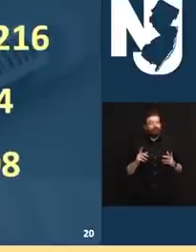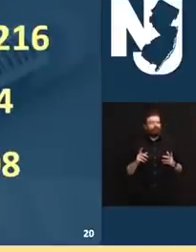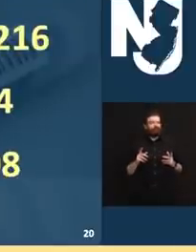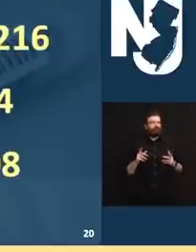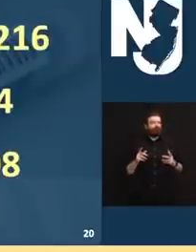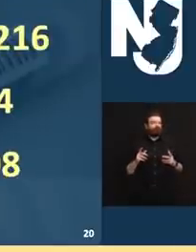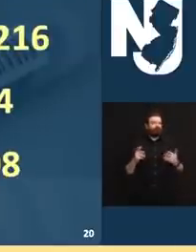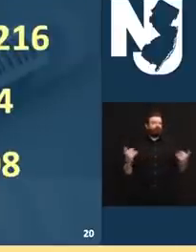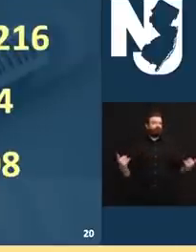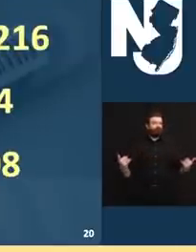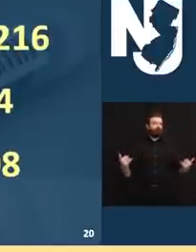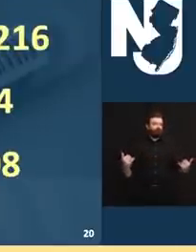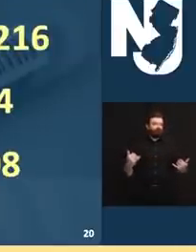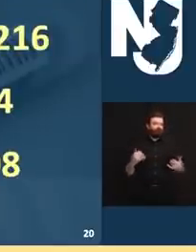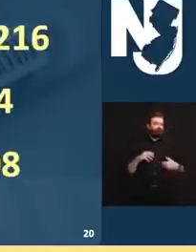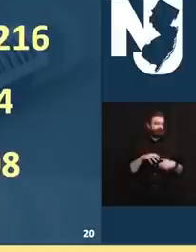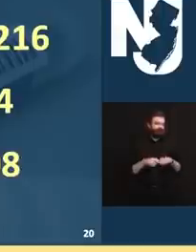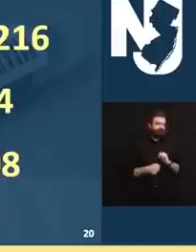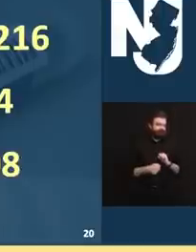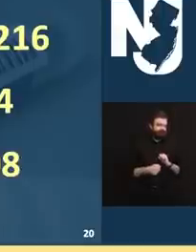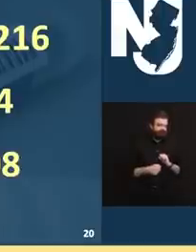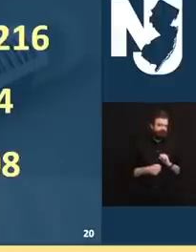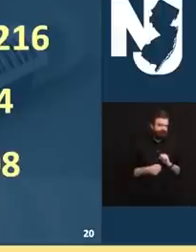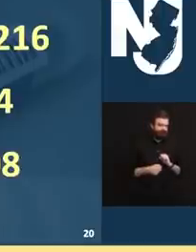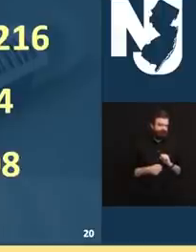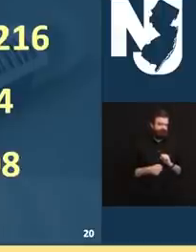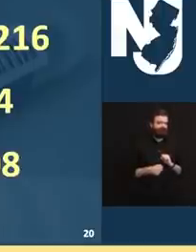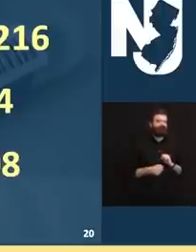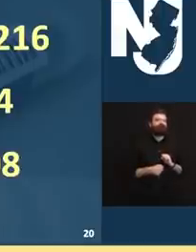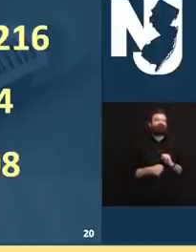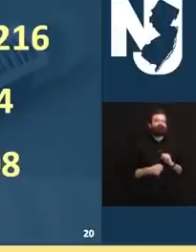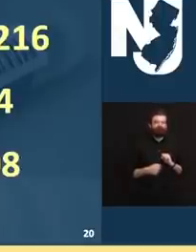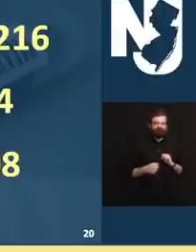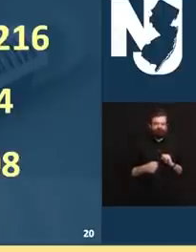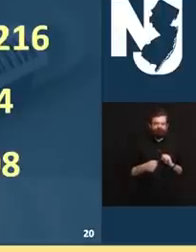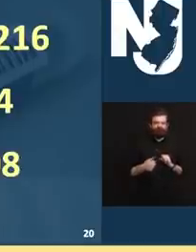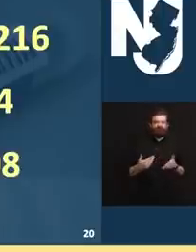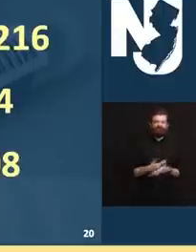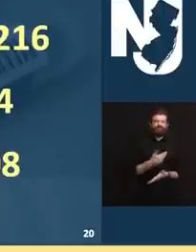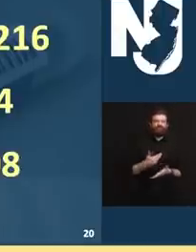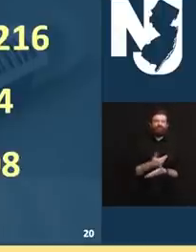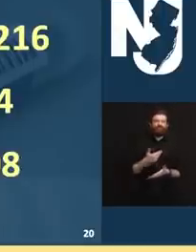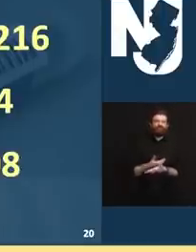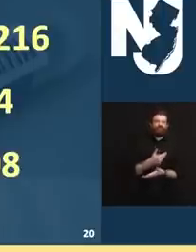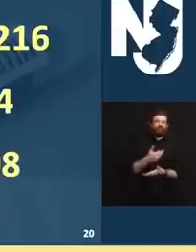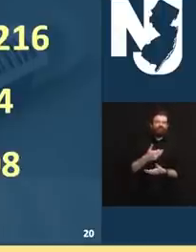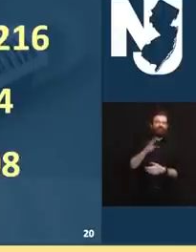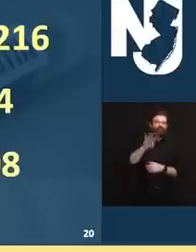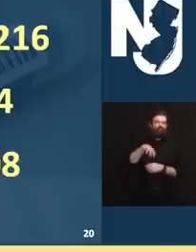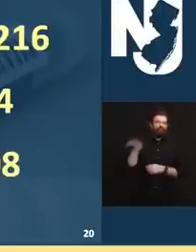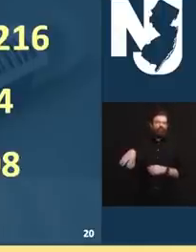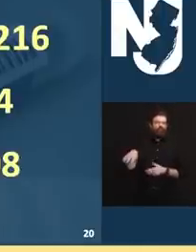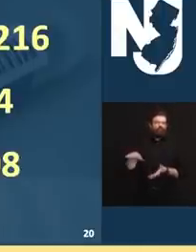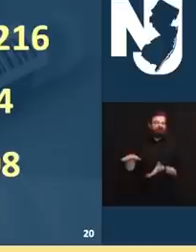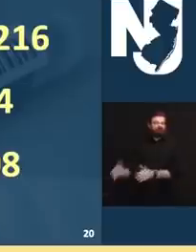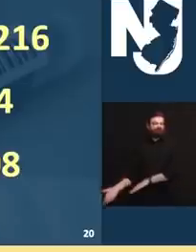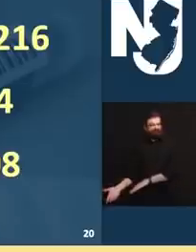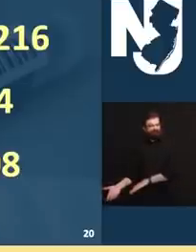44 confirmed deaths from COVID-19. That brings our total of 16,216, along